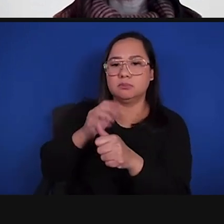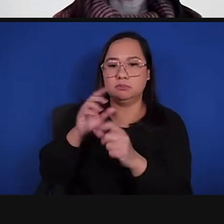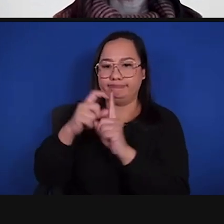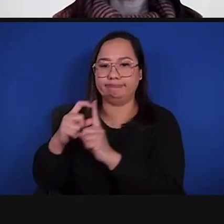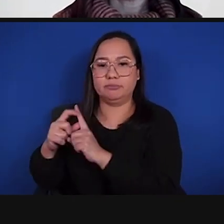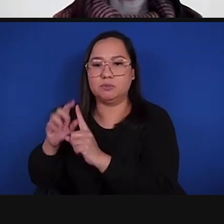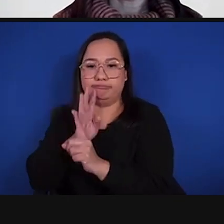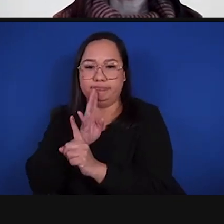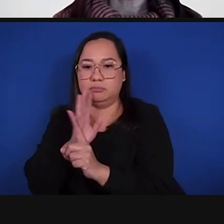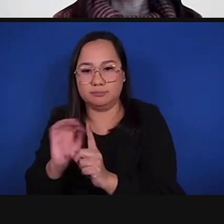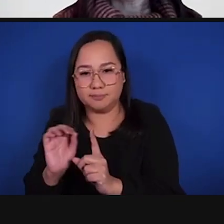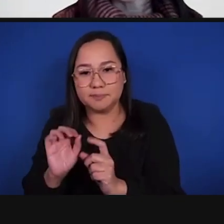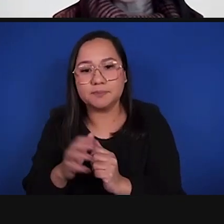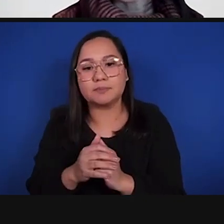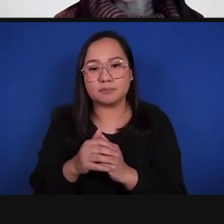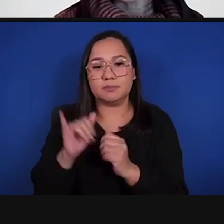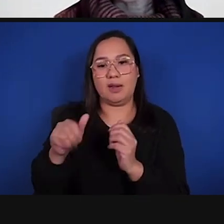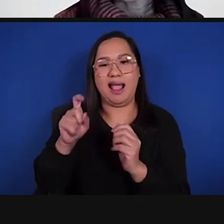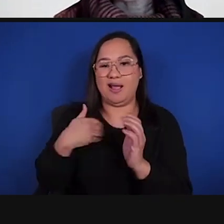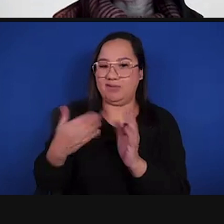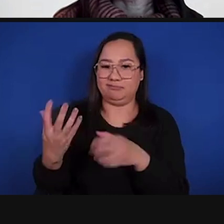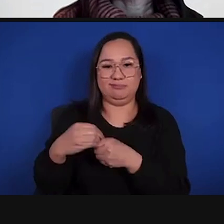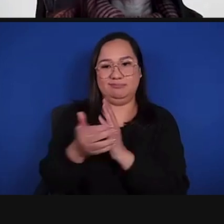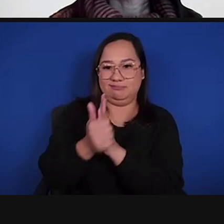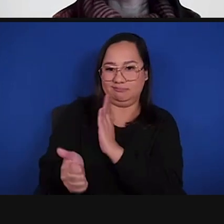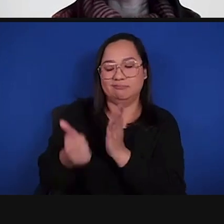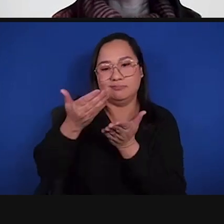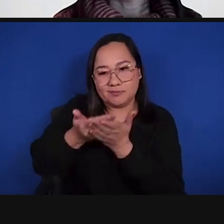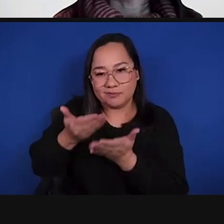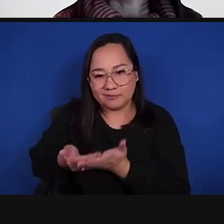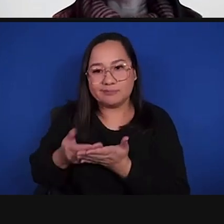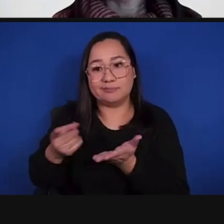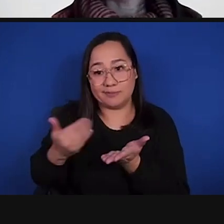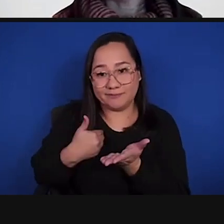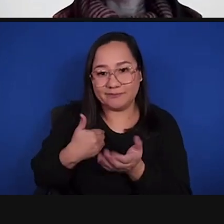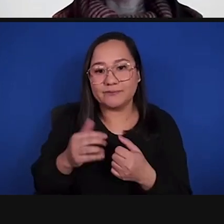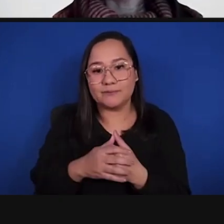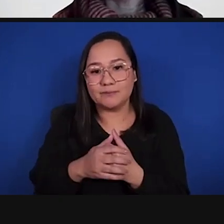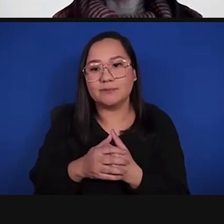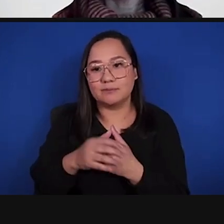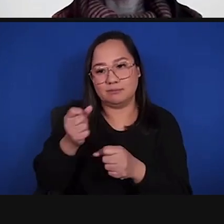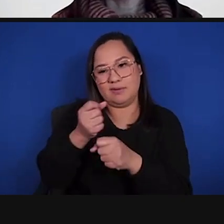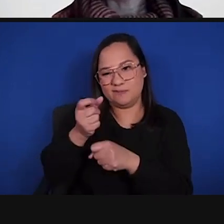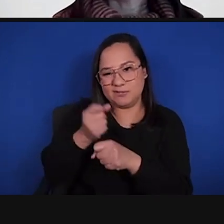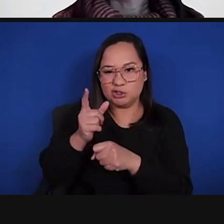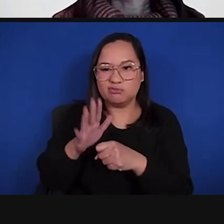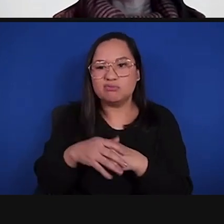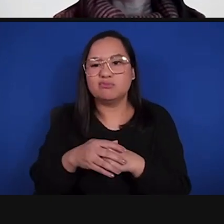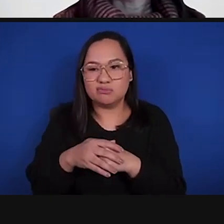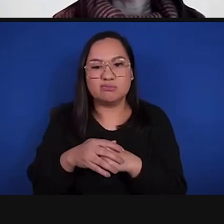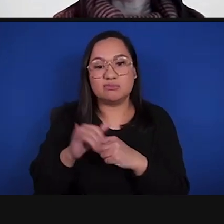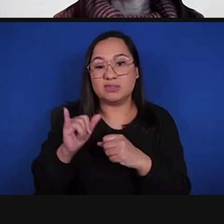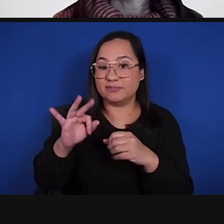been inactive for a year, they are advised to take a refresher course. And if they're inactive for 2 or more years, their qualification is lost. They